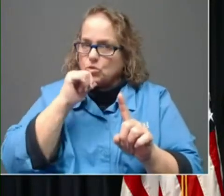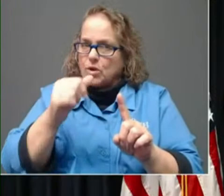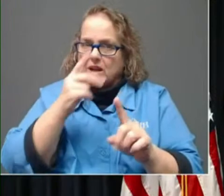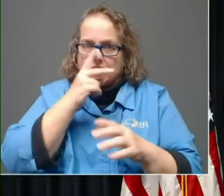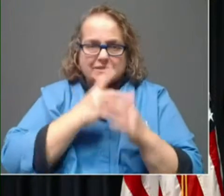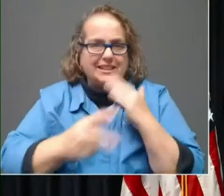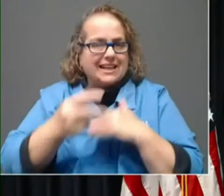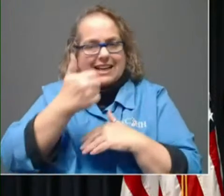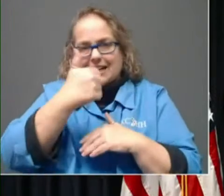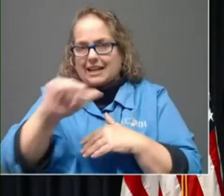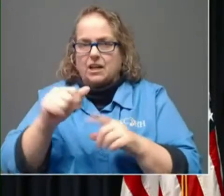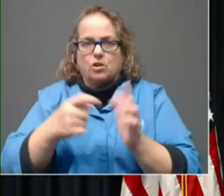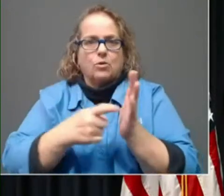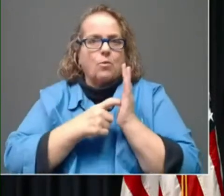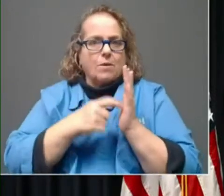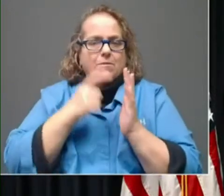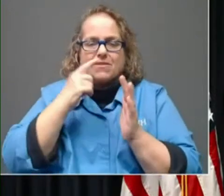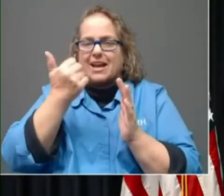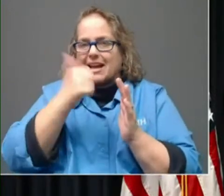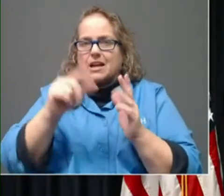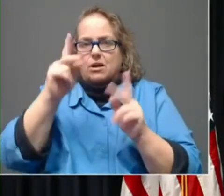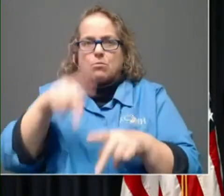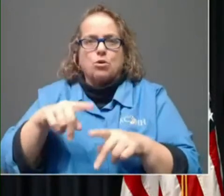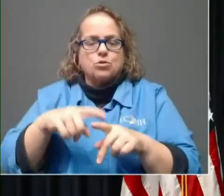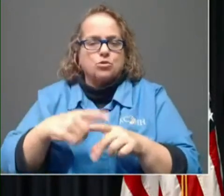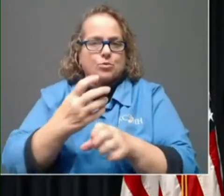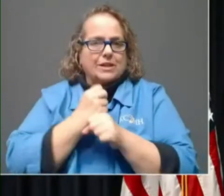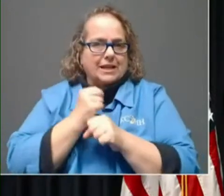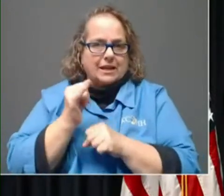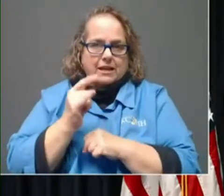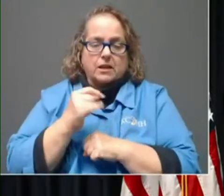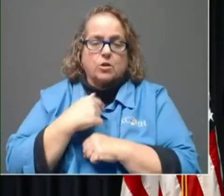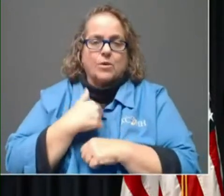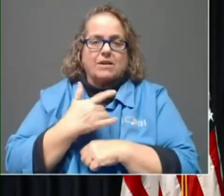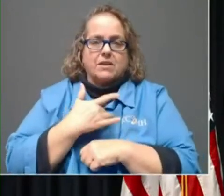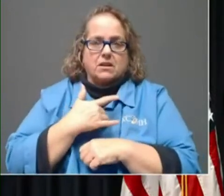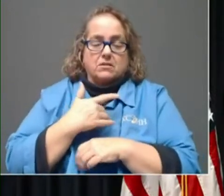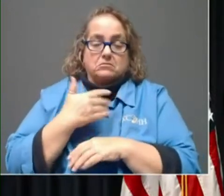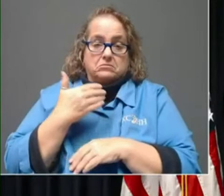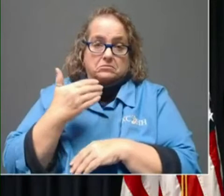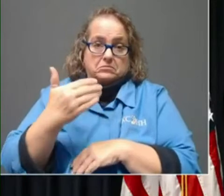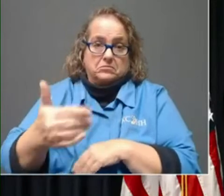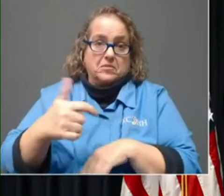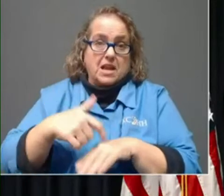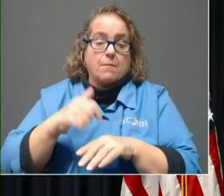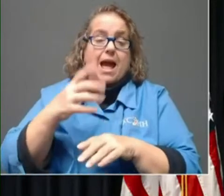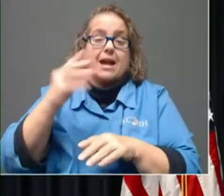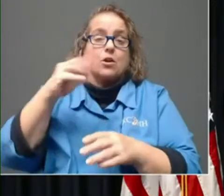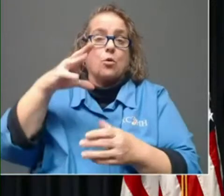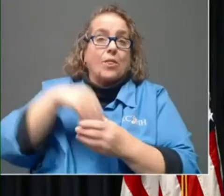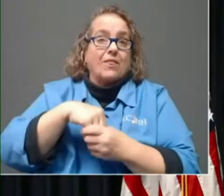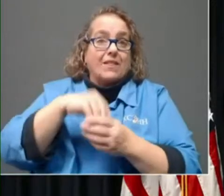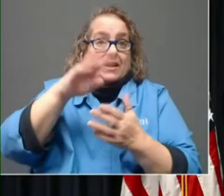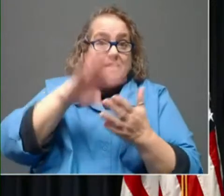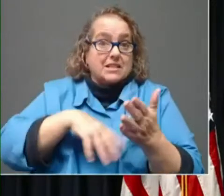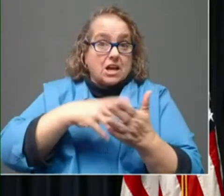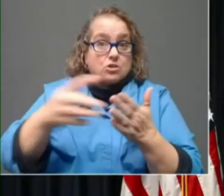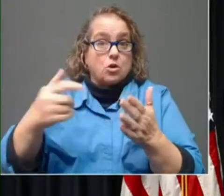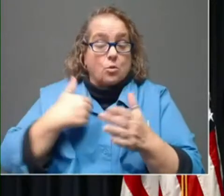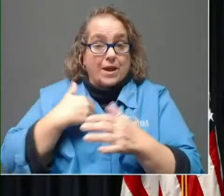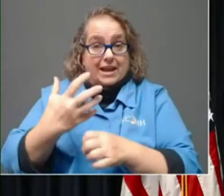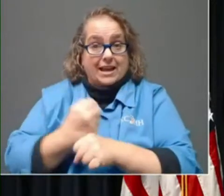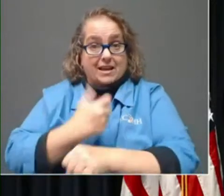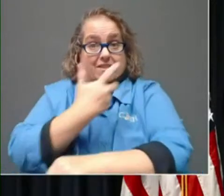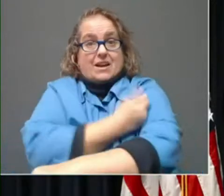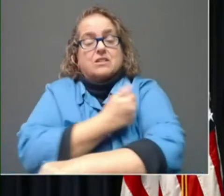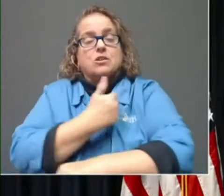requirements for individuals to get it. We believe over time and within the schedule of when we're going to get vaccines, that we're going to